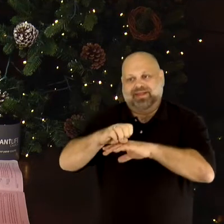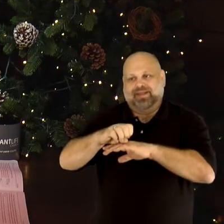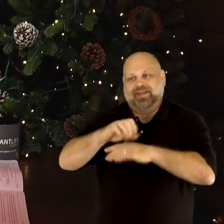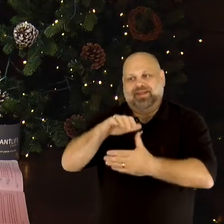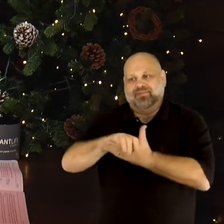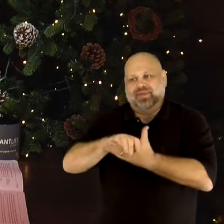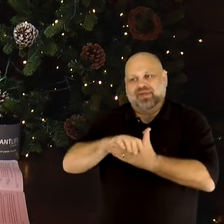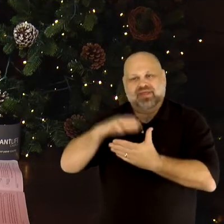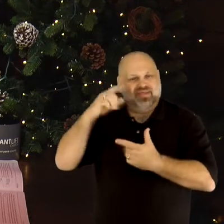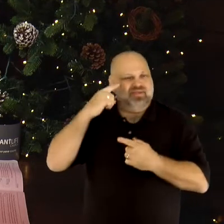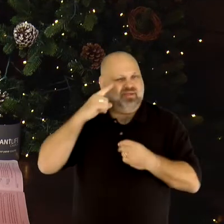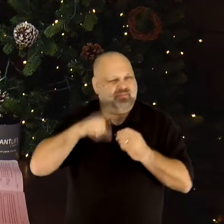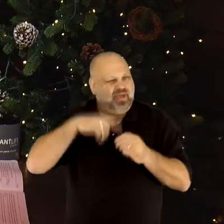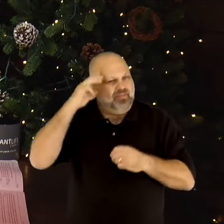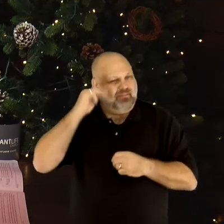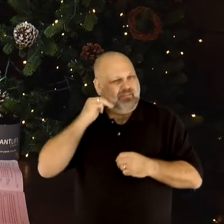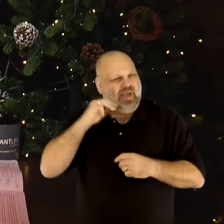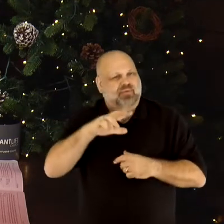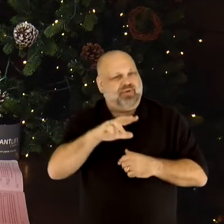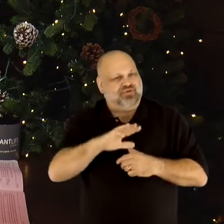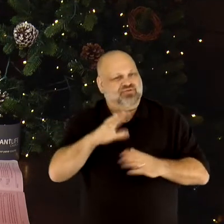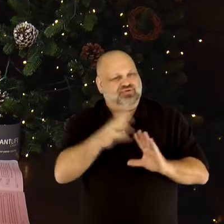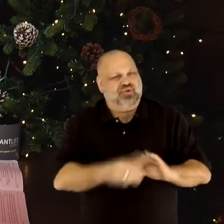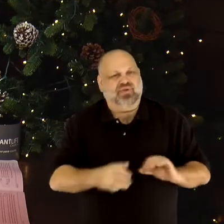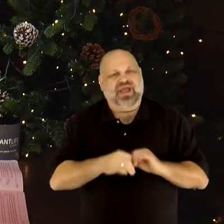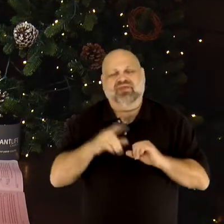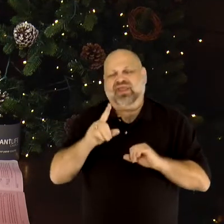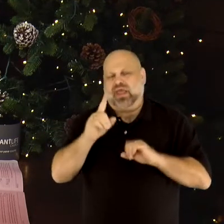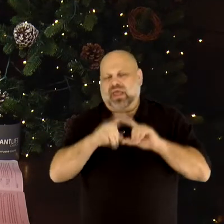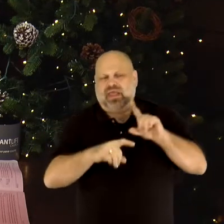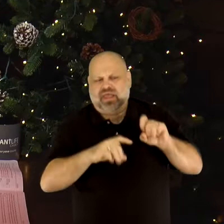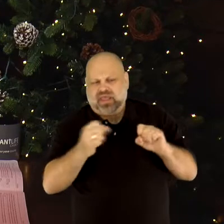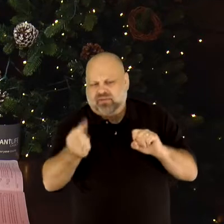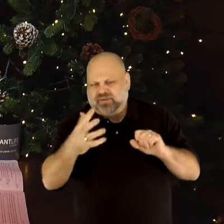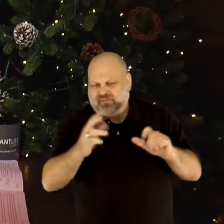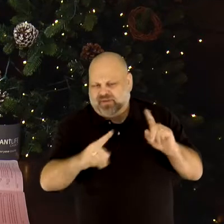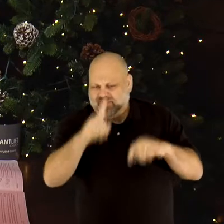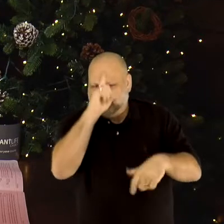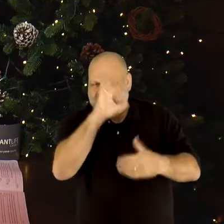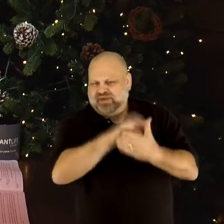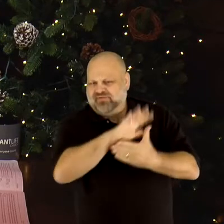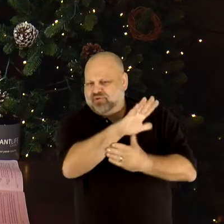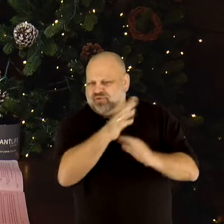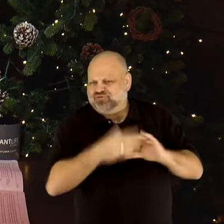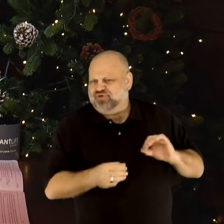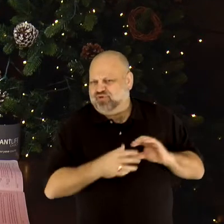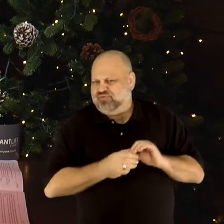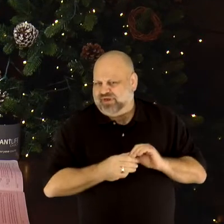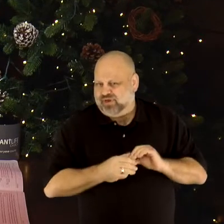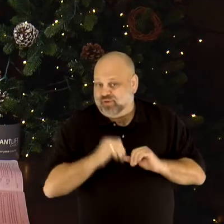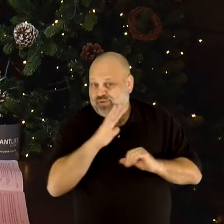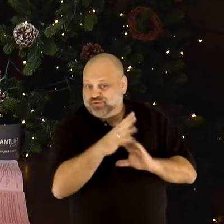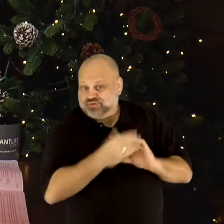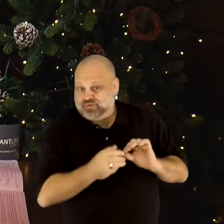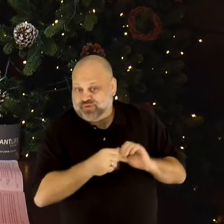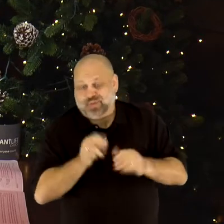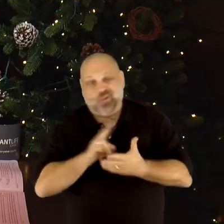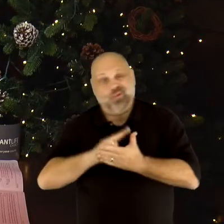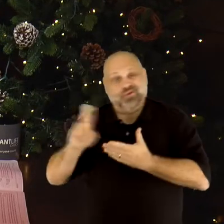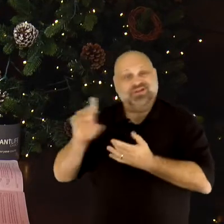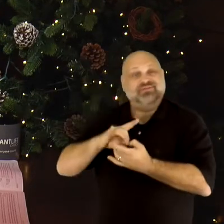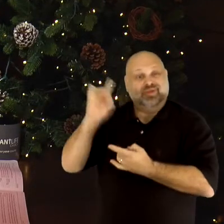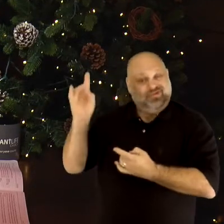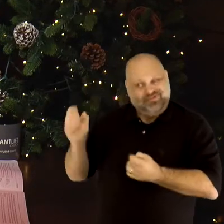story. We have to ask the question, how many people even believed her story? Her story was that the Holy